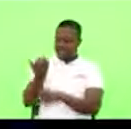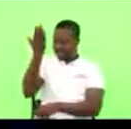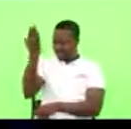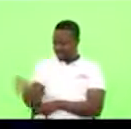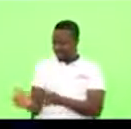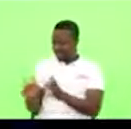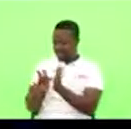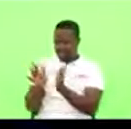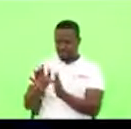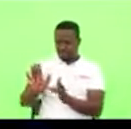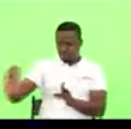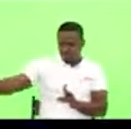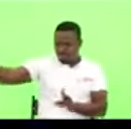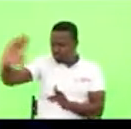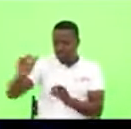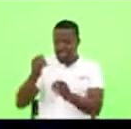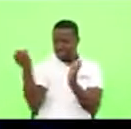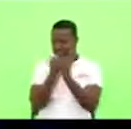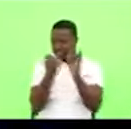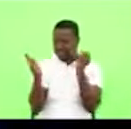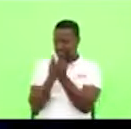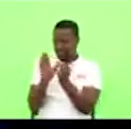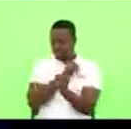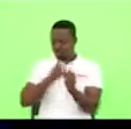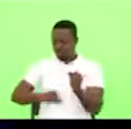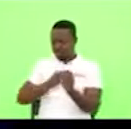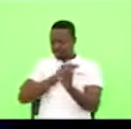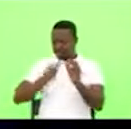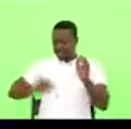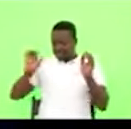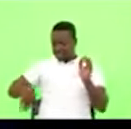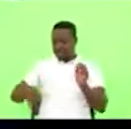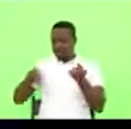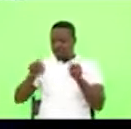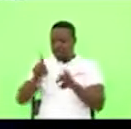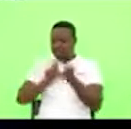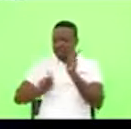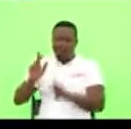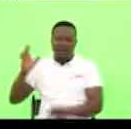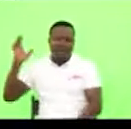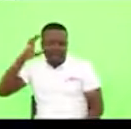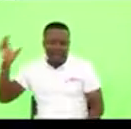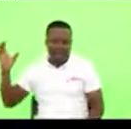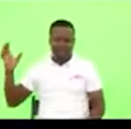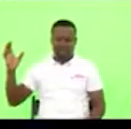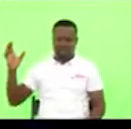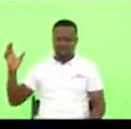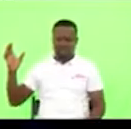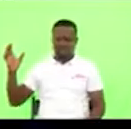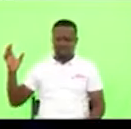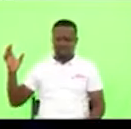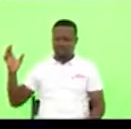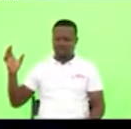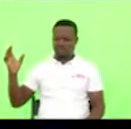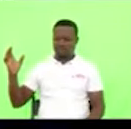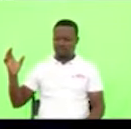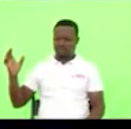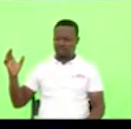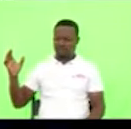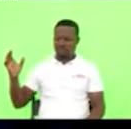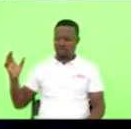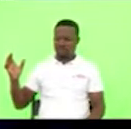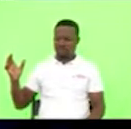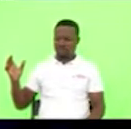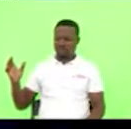whom you crucified, both Lord and Messiah. When the people heard this, they were cut to